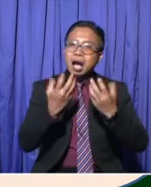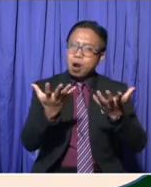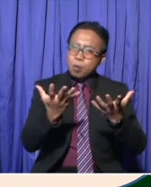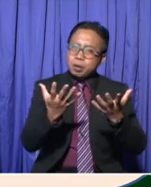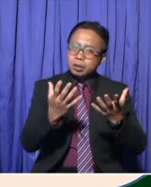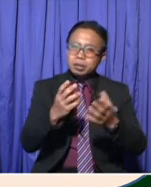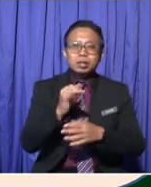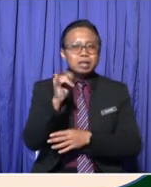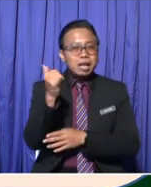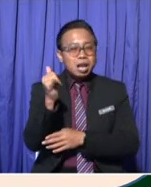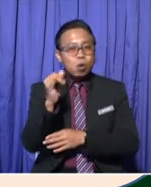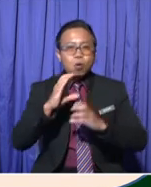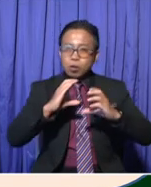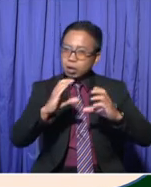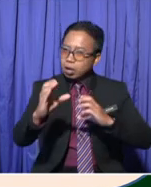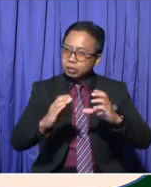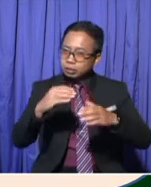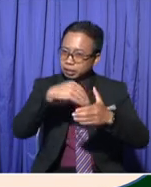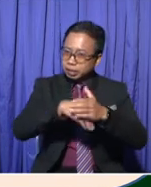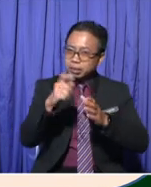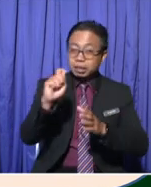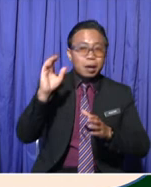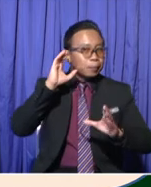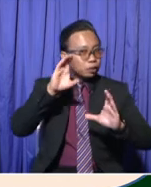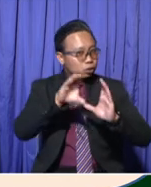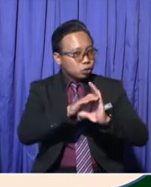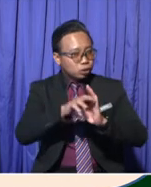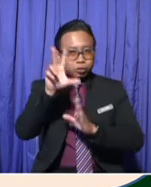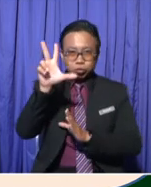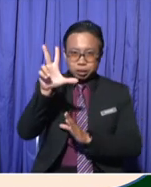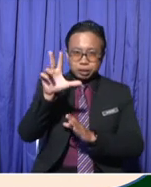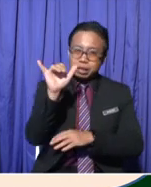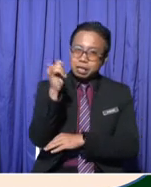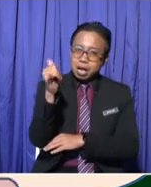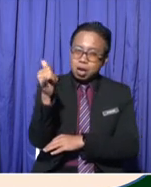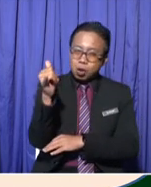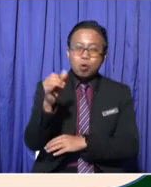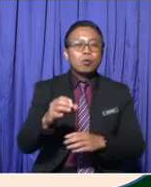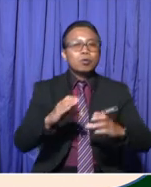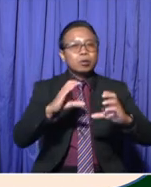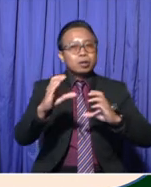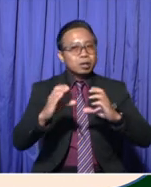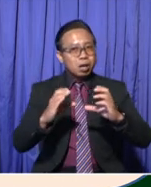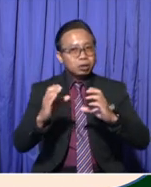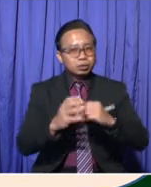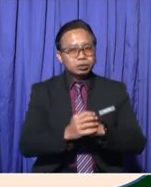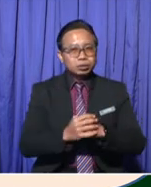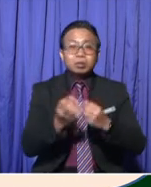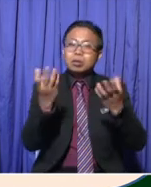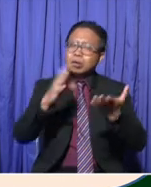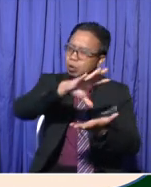picture? Yes, there are 3 yellow cars. How many cars altogether?